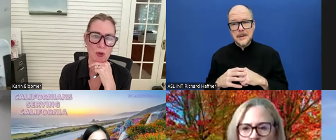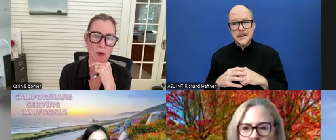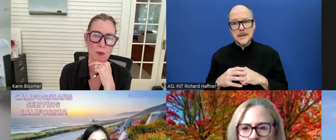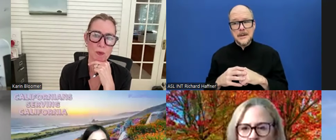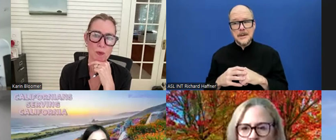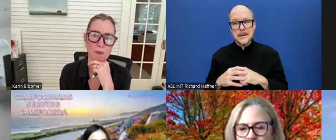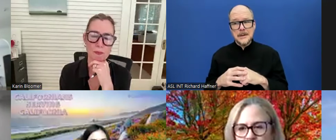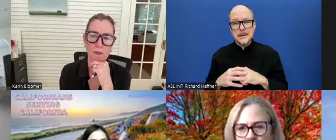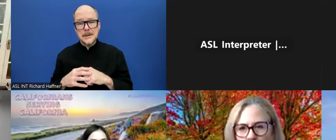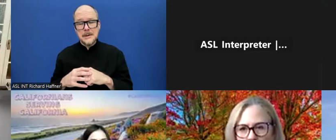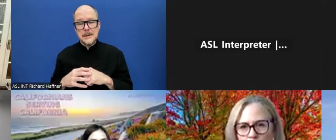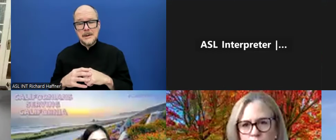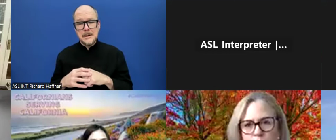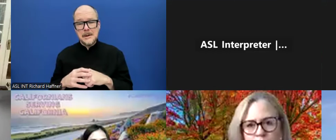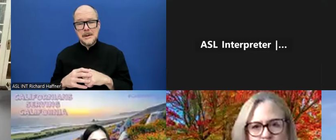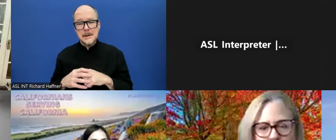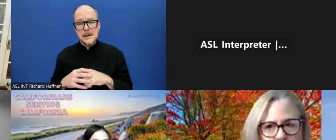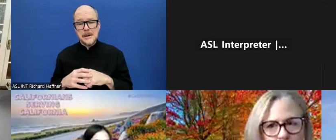So